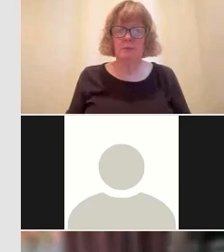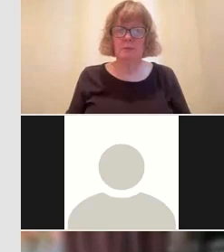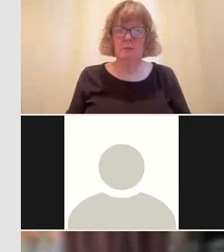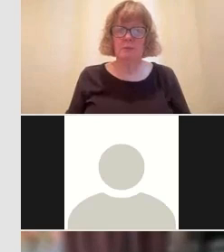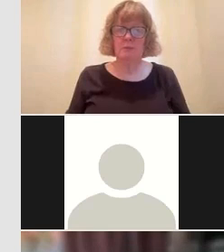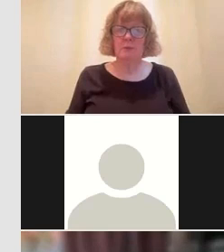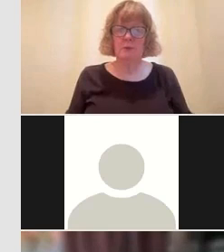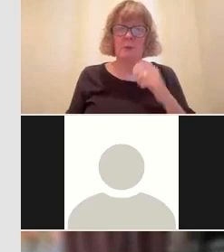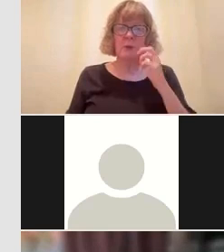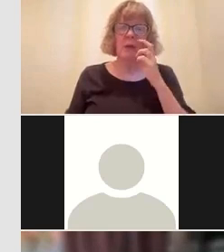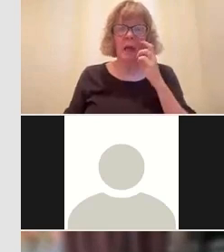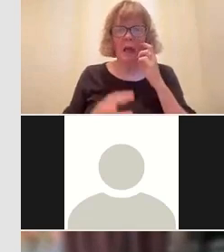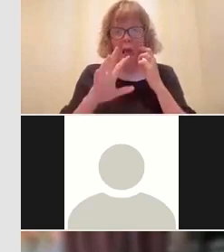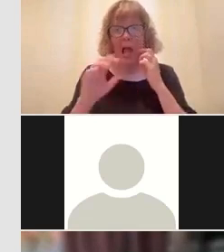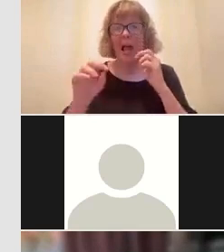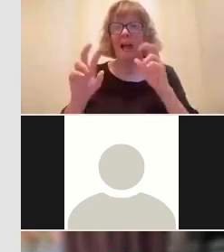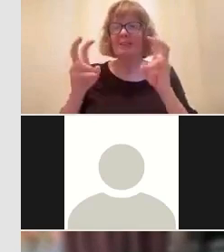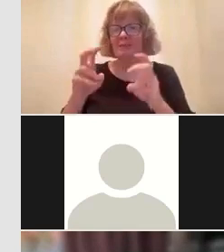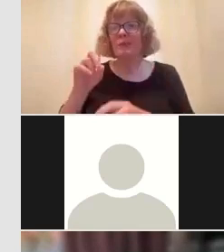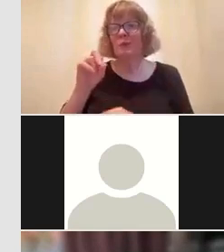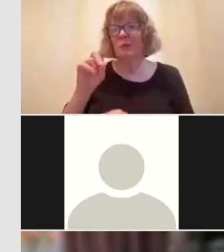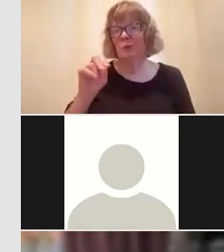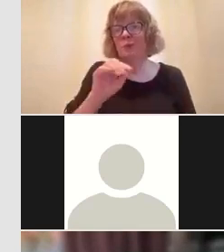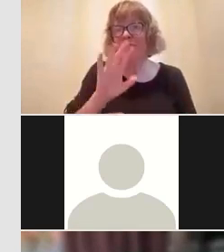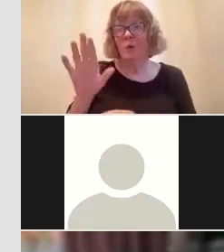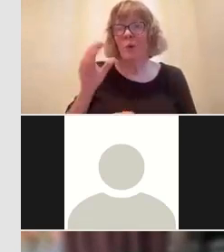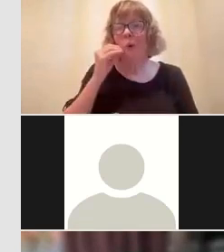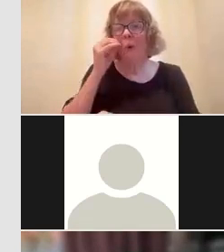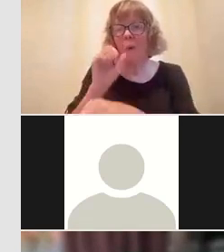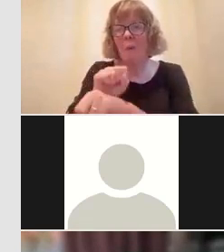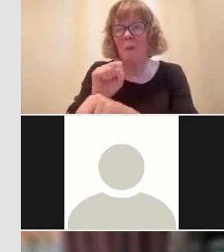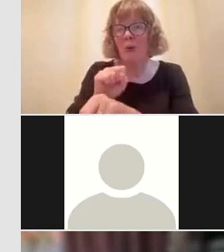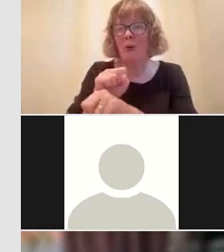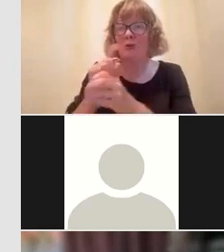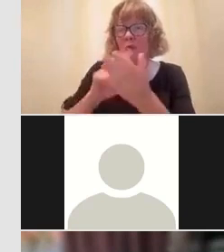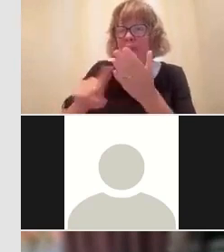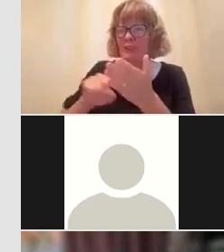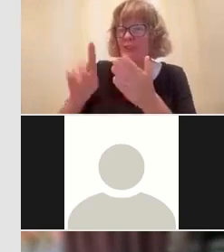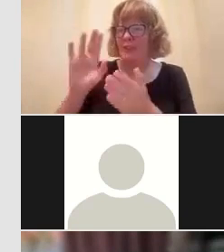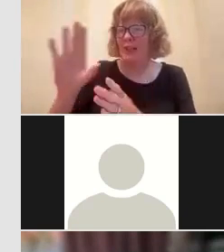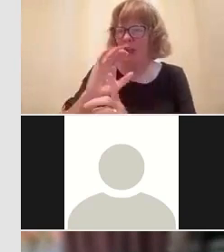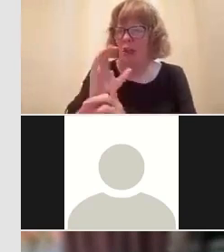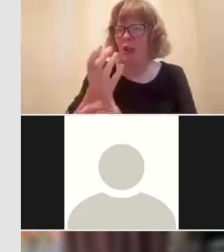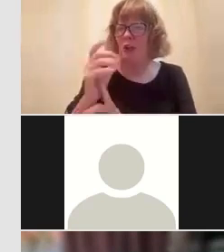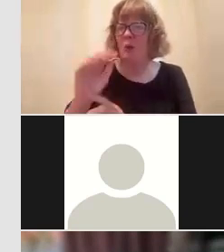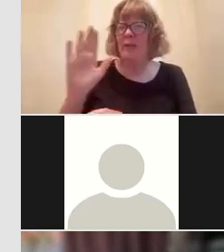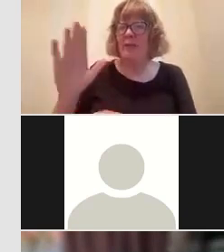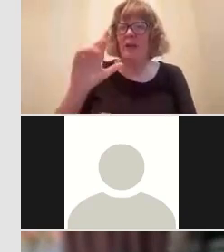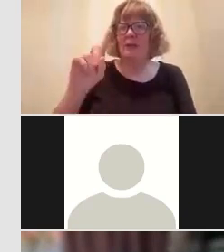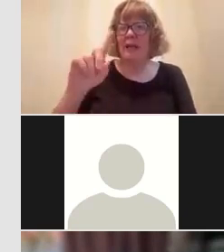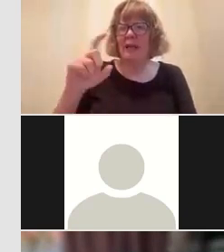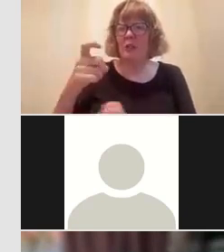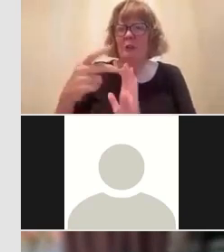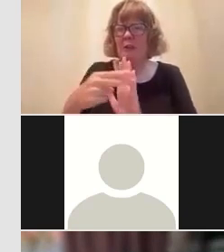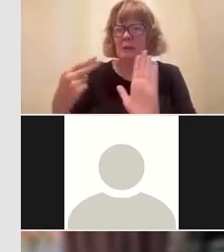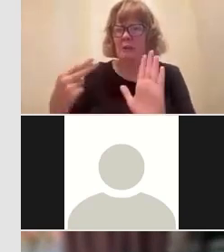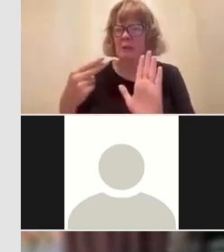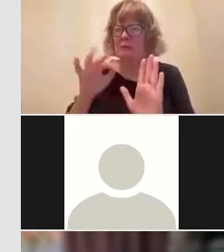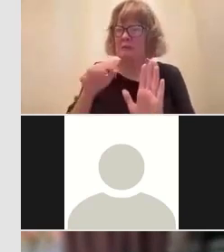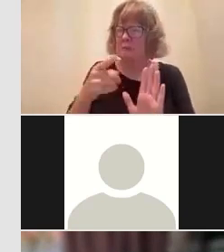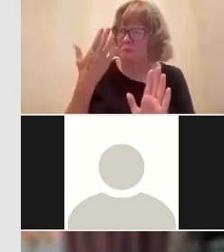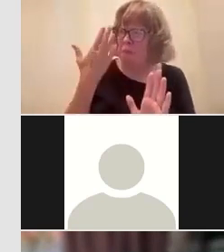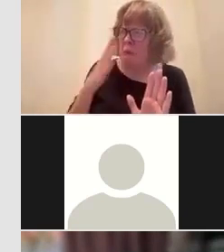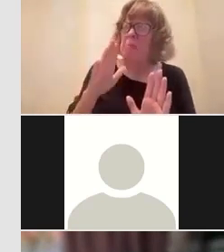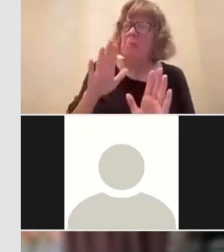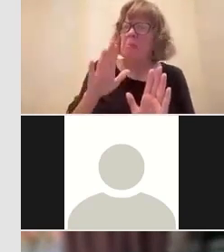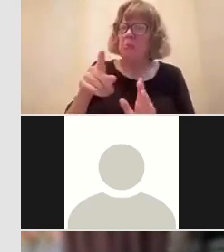We need to do our homework and research different cultures or diagnoses. When you have a culture you're not familiar with, do some